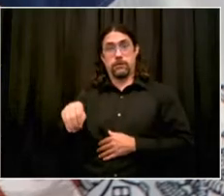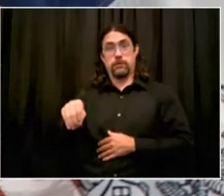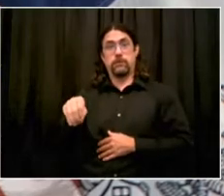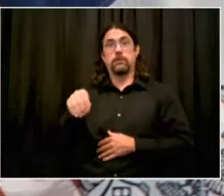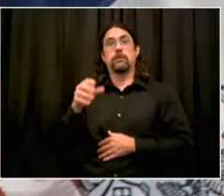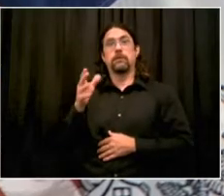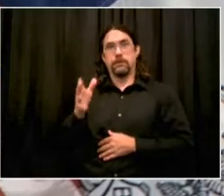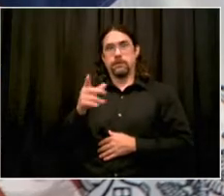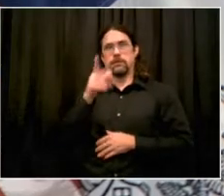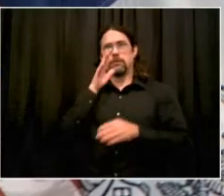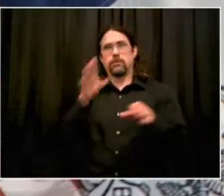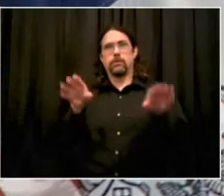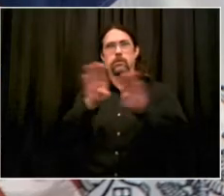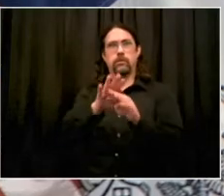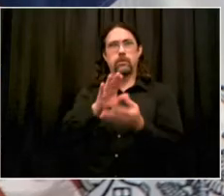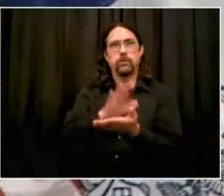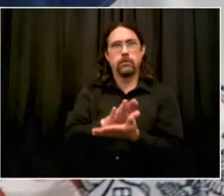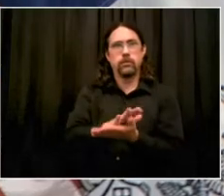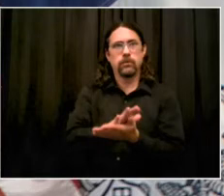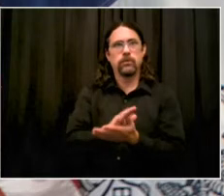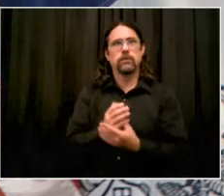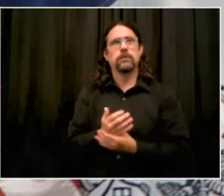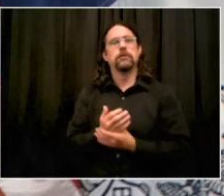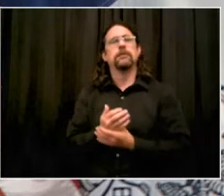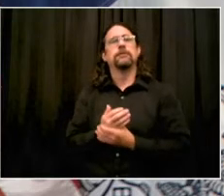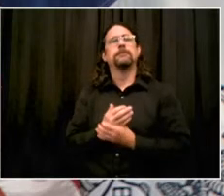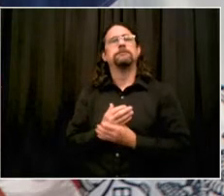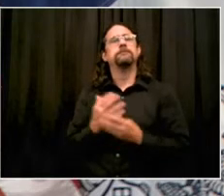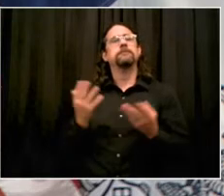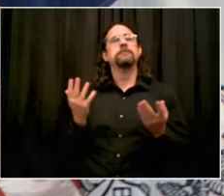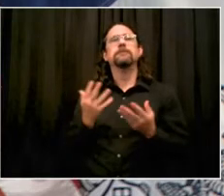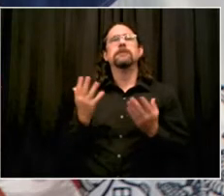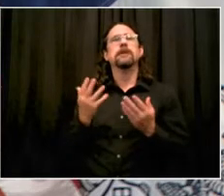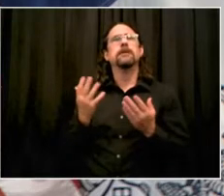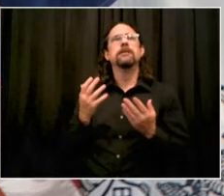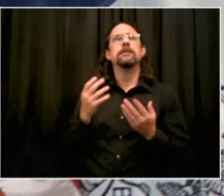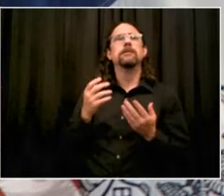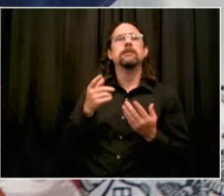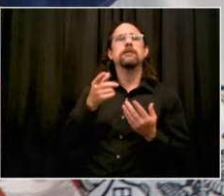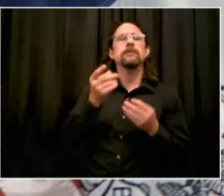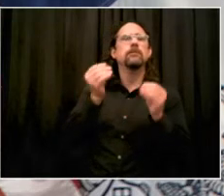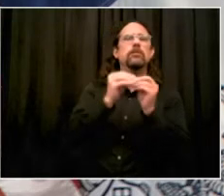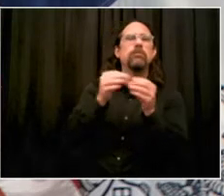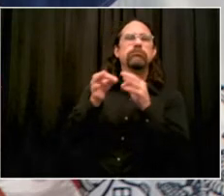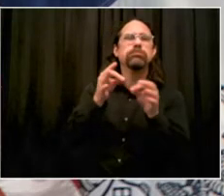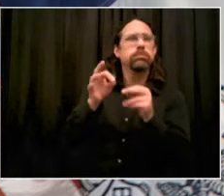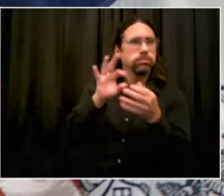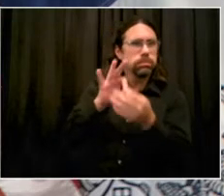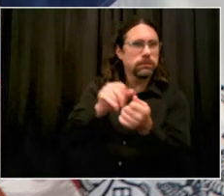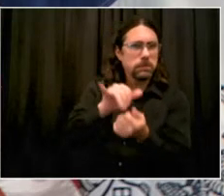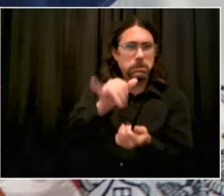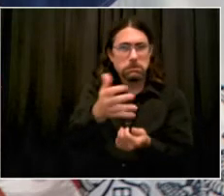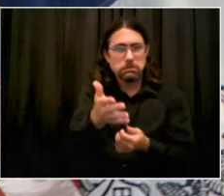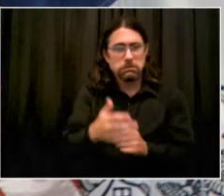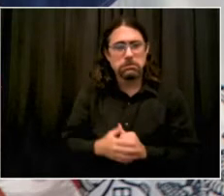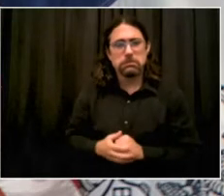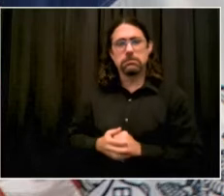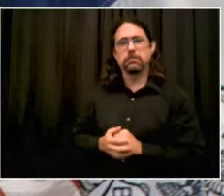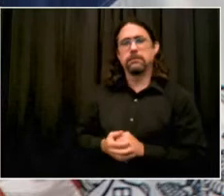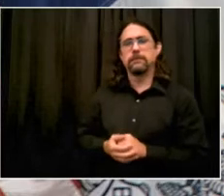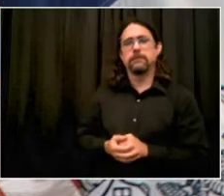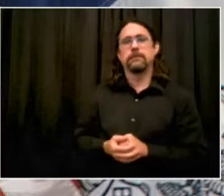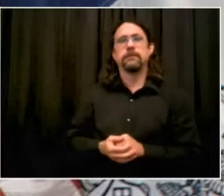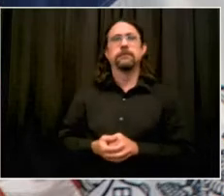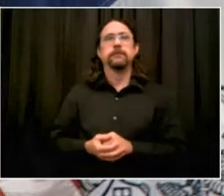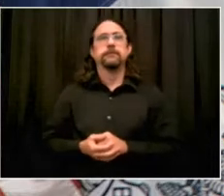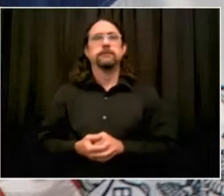Let me say, first of all, I want to emphasize, I appreciate the question, Christina, and I'll turn to Dr. Choksi as well, but I